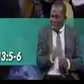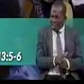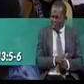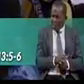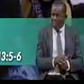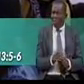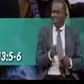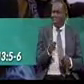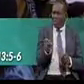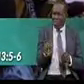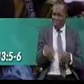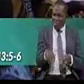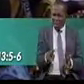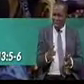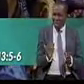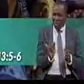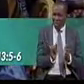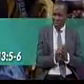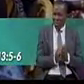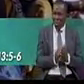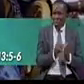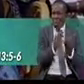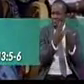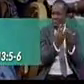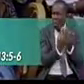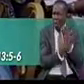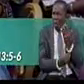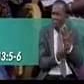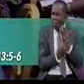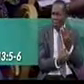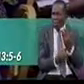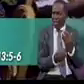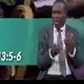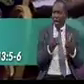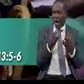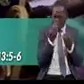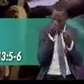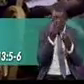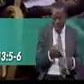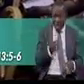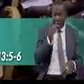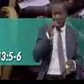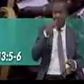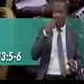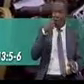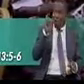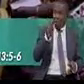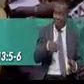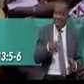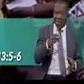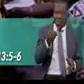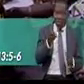to perish and he says, let go, let's go. Me, I'm not going with